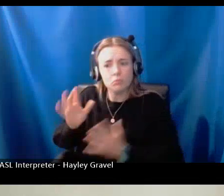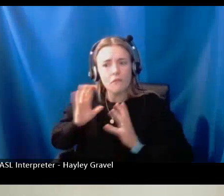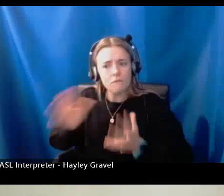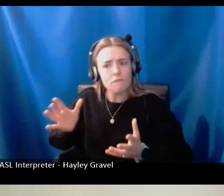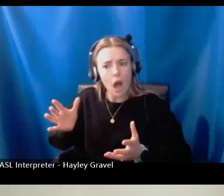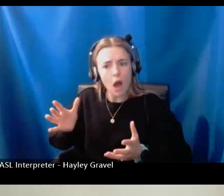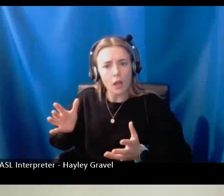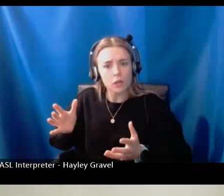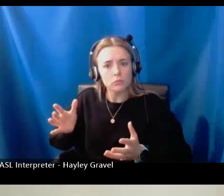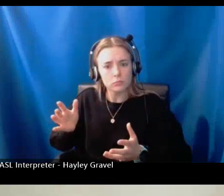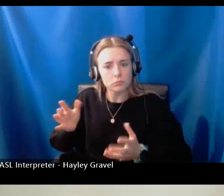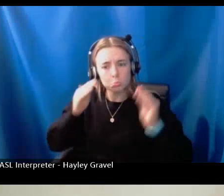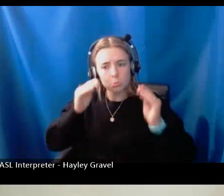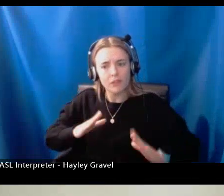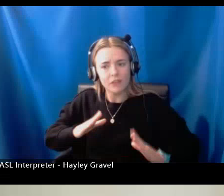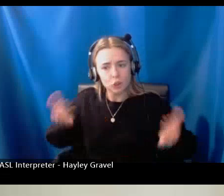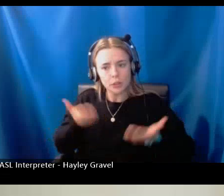situation.